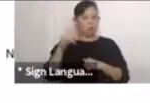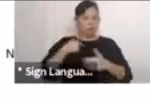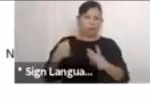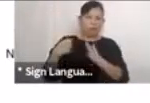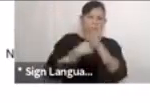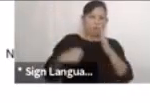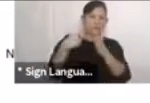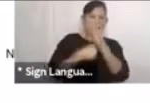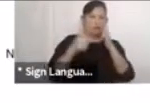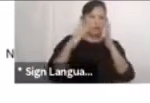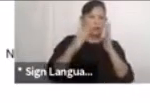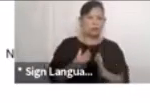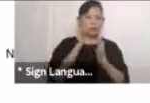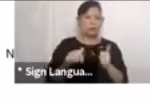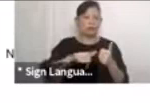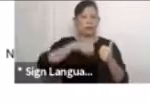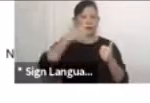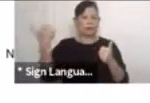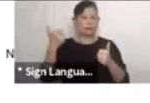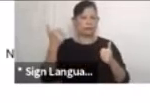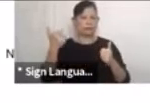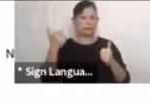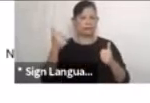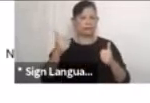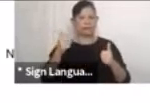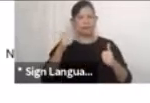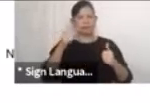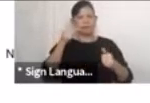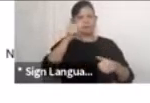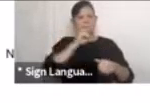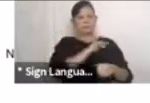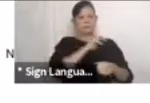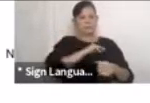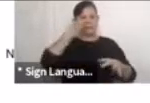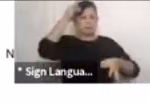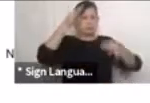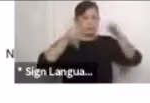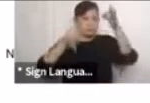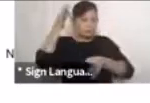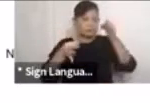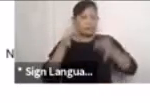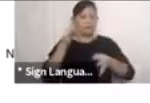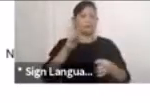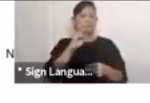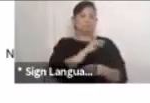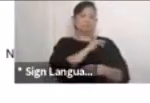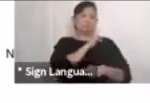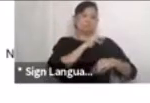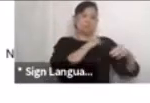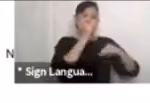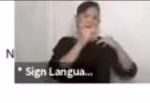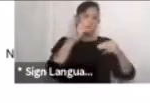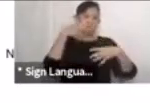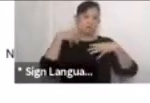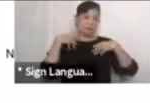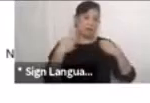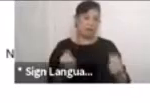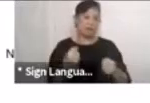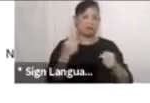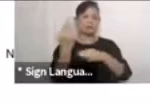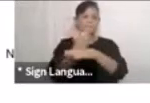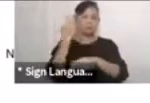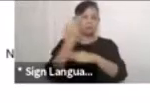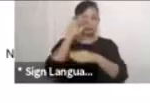lobby for other ministries like Ministry of Justice or Ministry of Education or Ministry of Health in general, for them to use the sign